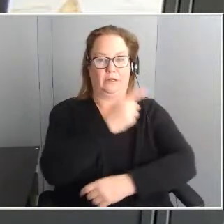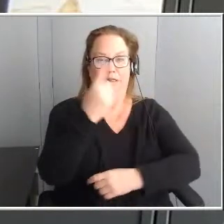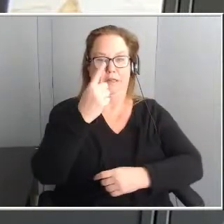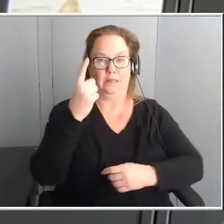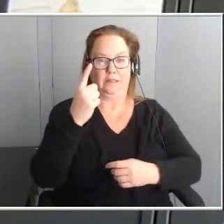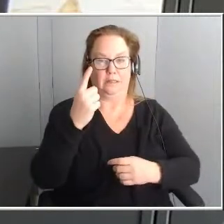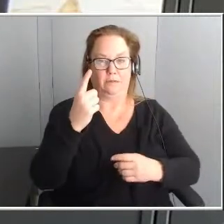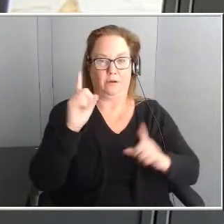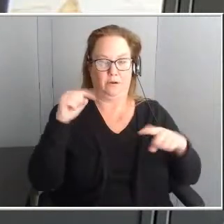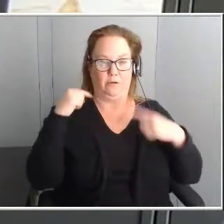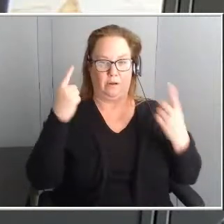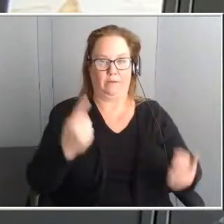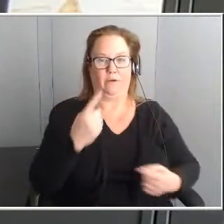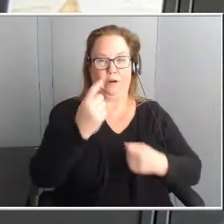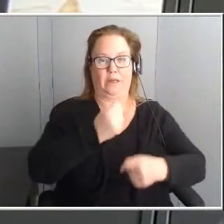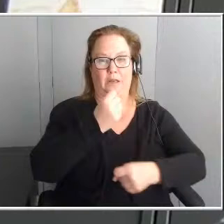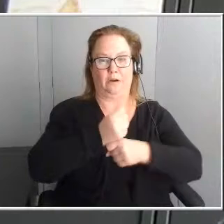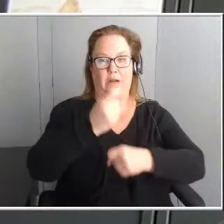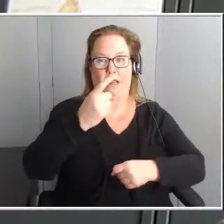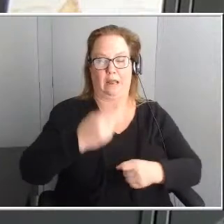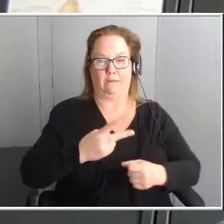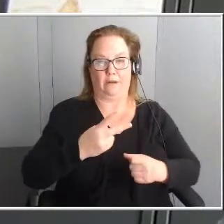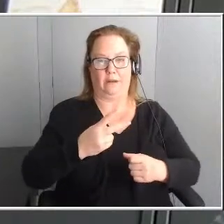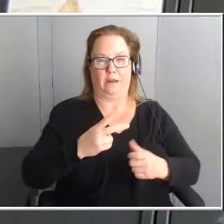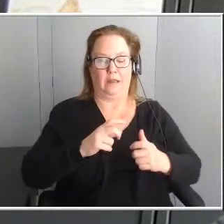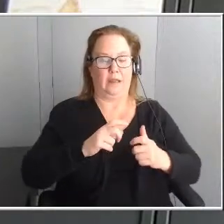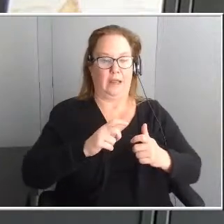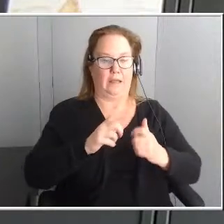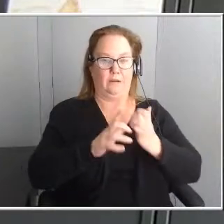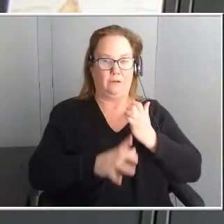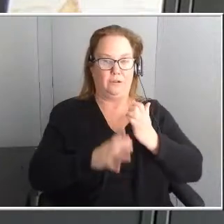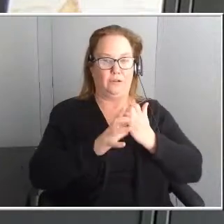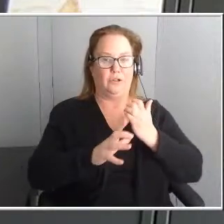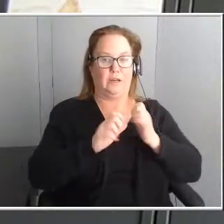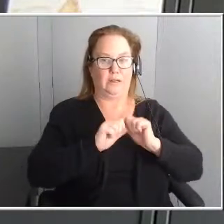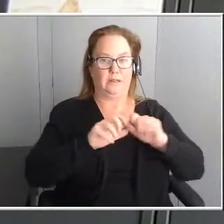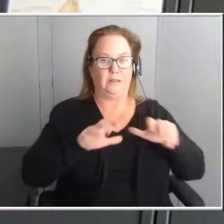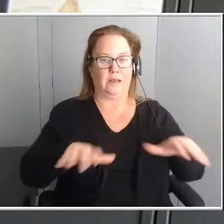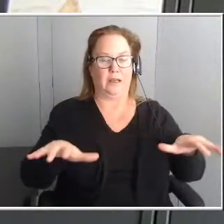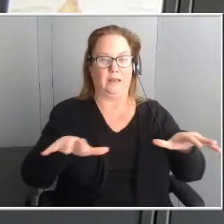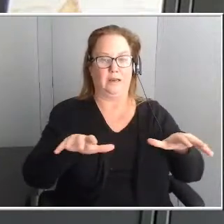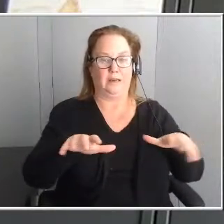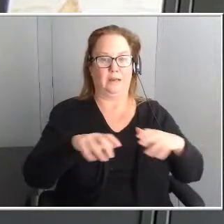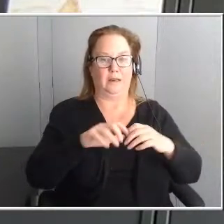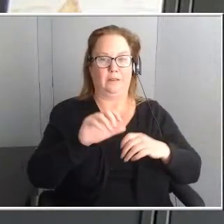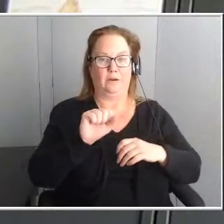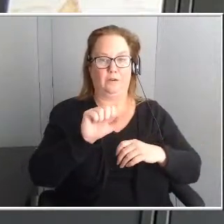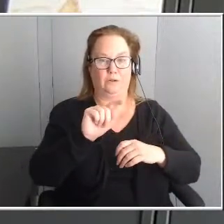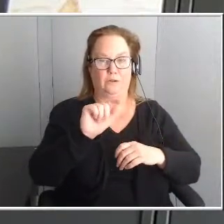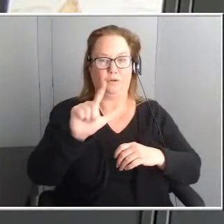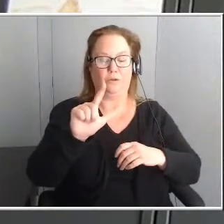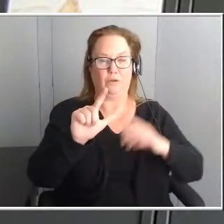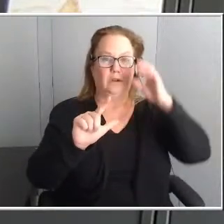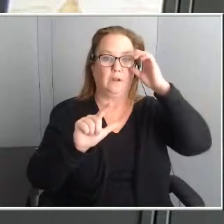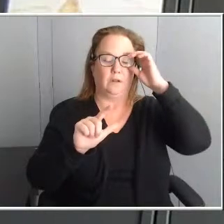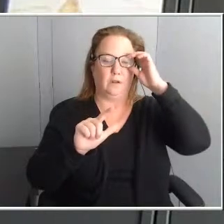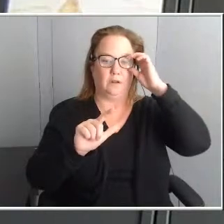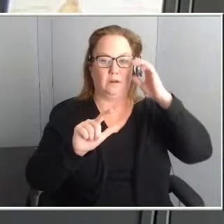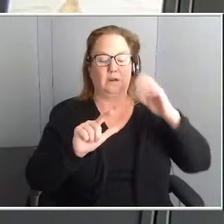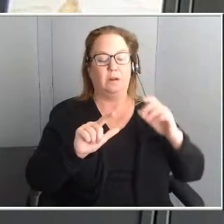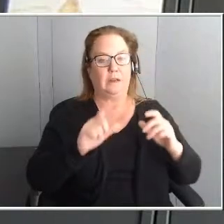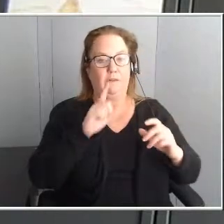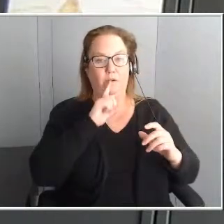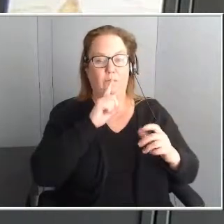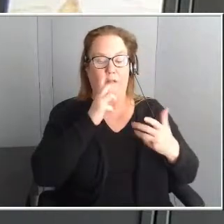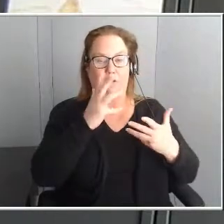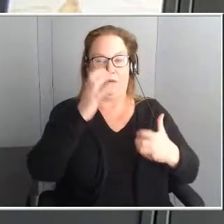has had it for a year and a half, and they were shedding just tons of virus in their stool. And so, if you really